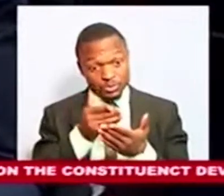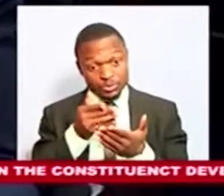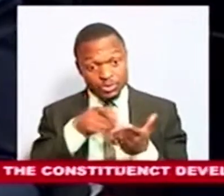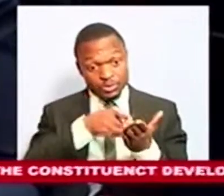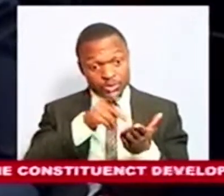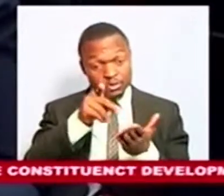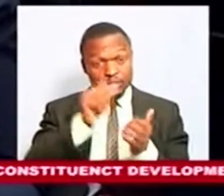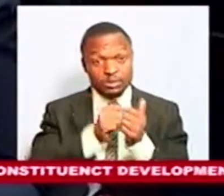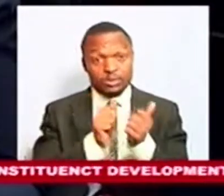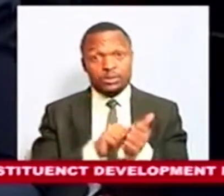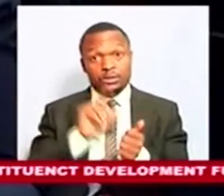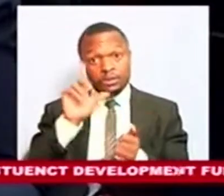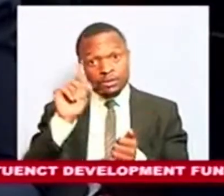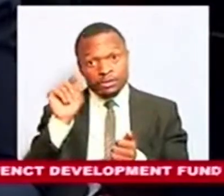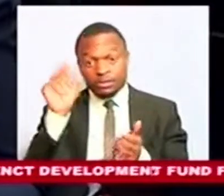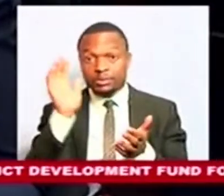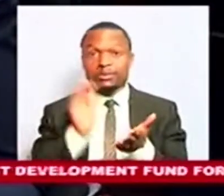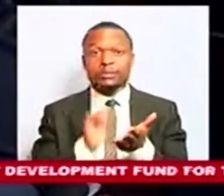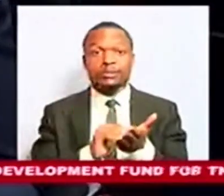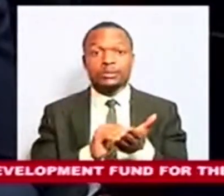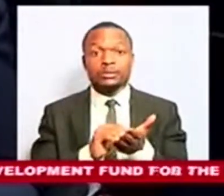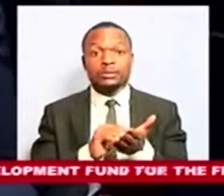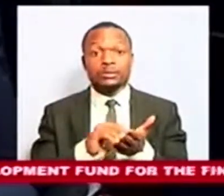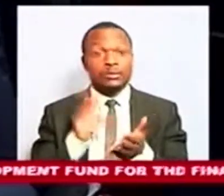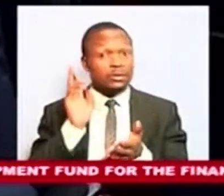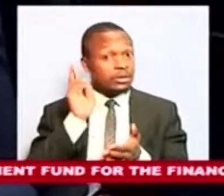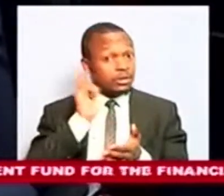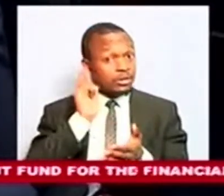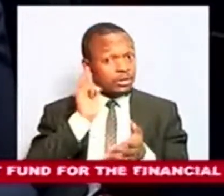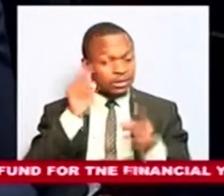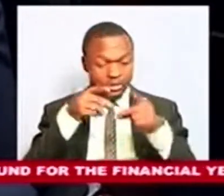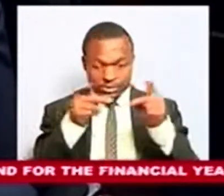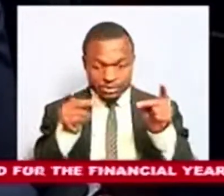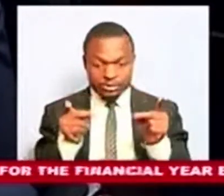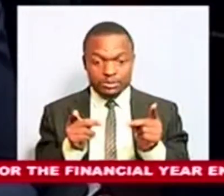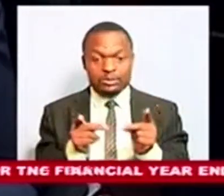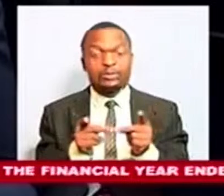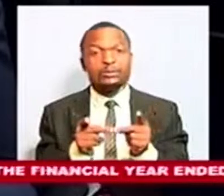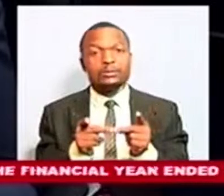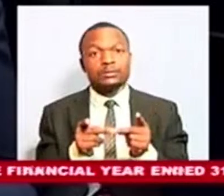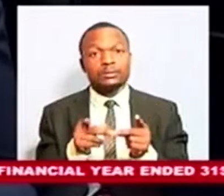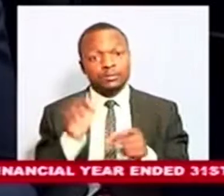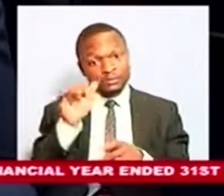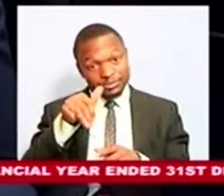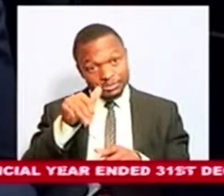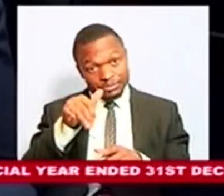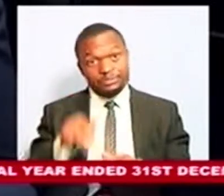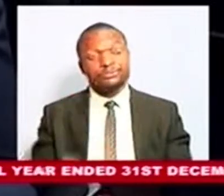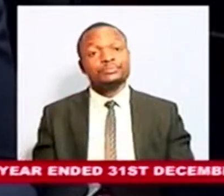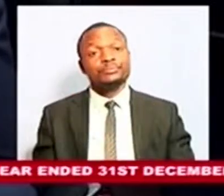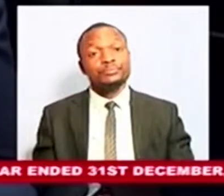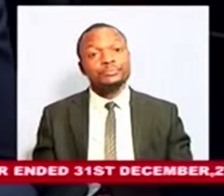paid about 20,000 to the maybe radio station. I'm sure, yes.